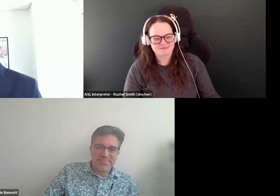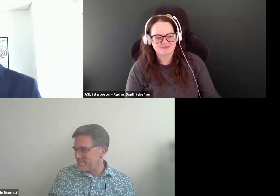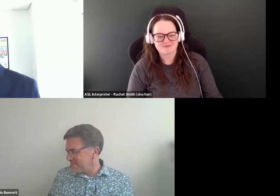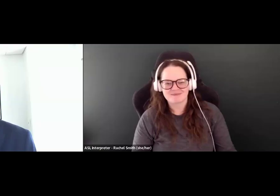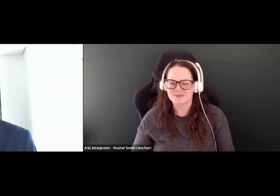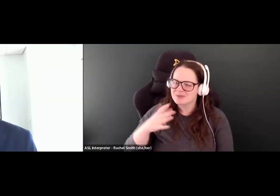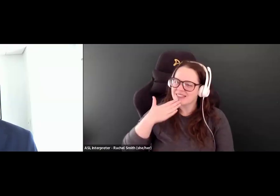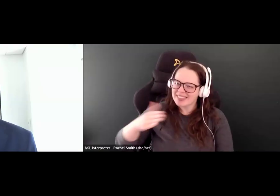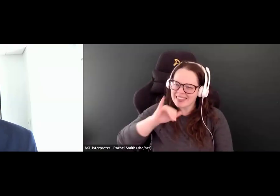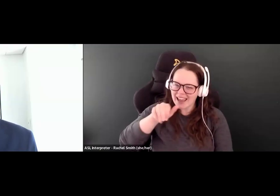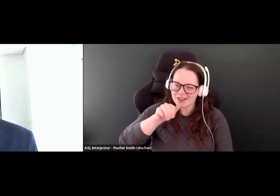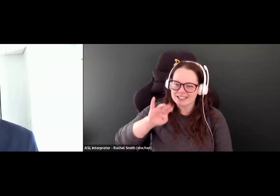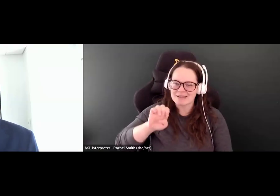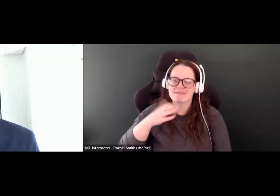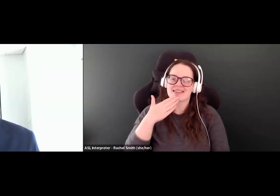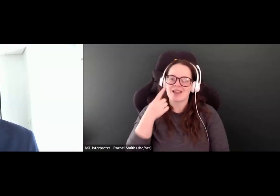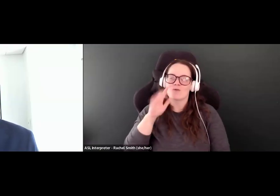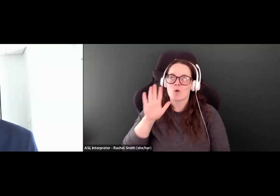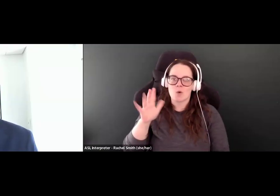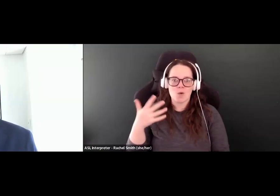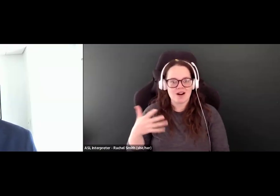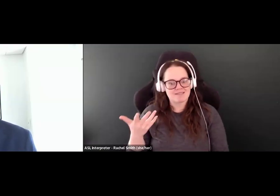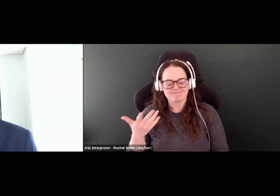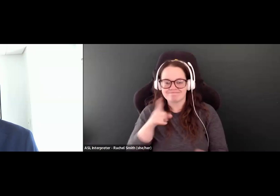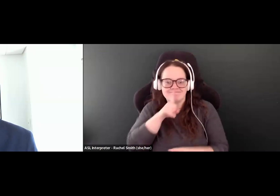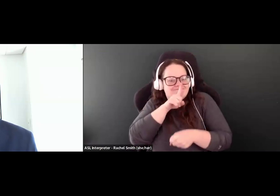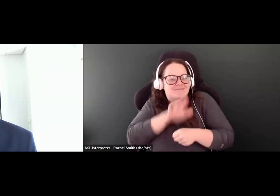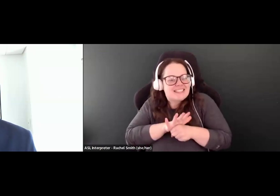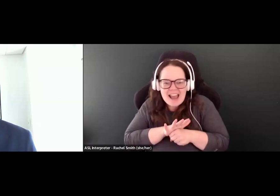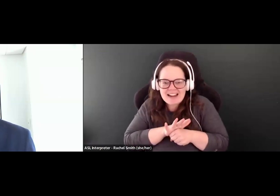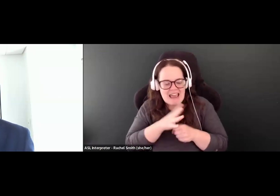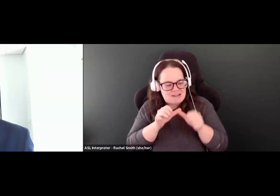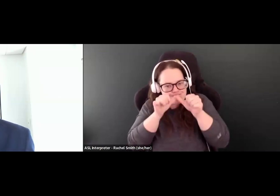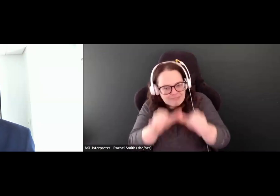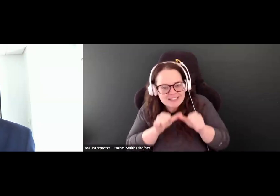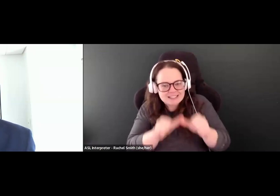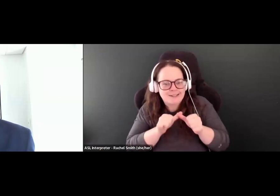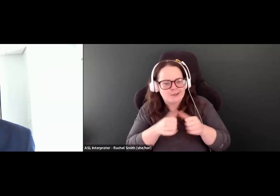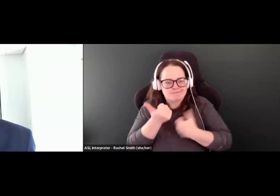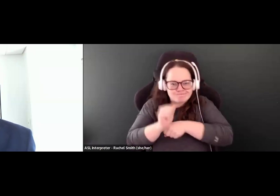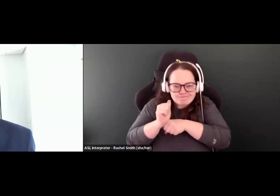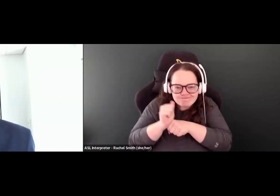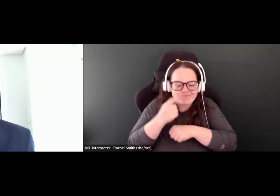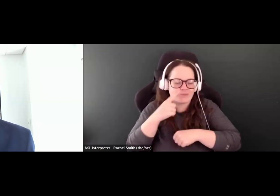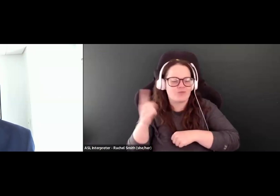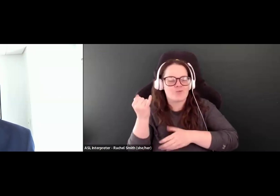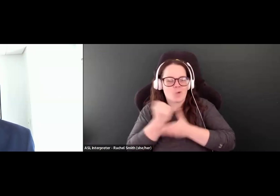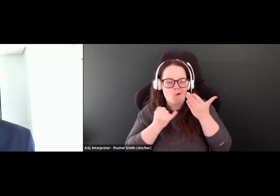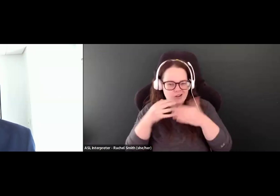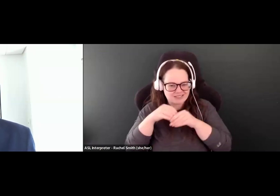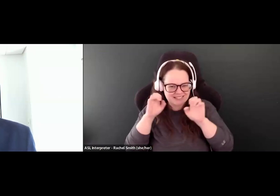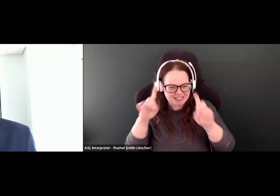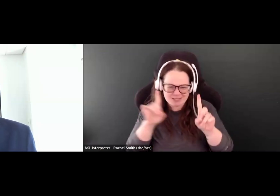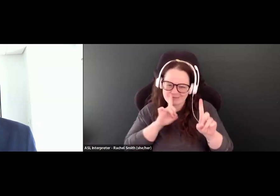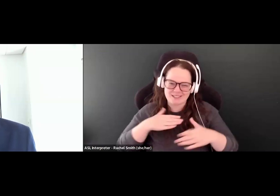Thank you, Jamie, and thank you for your dedicated and continued commitment to arts education. We appreciate having